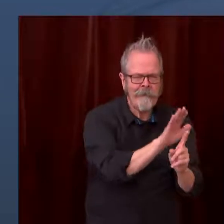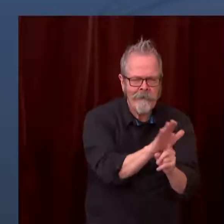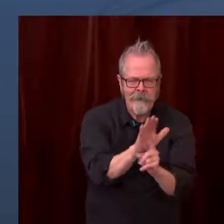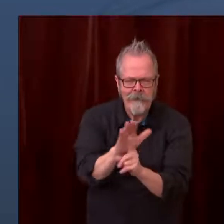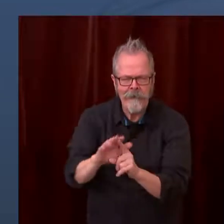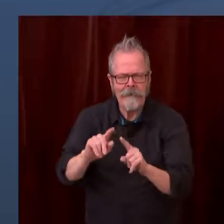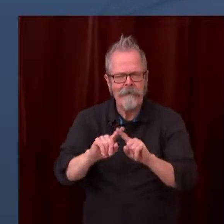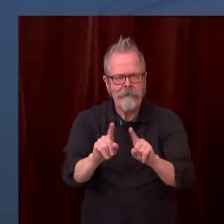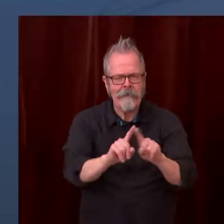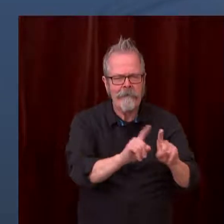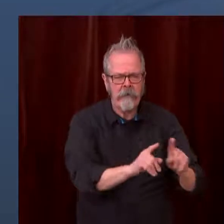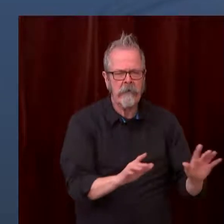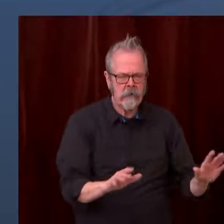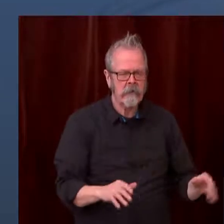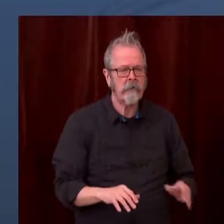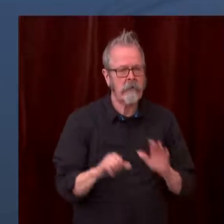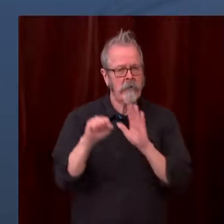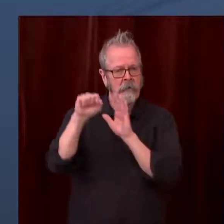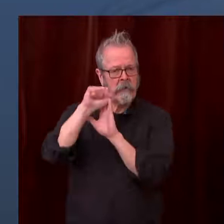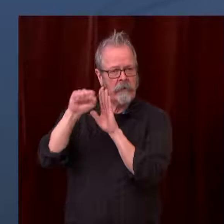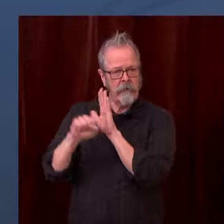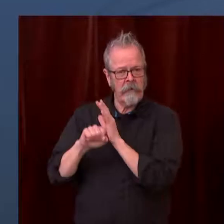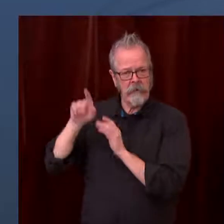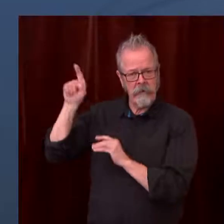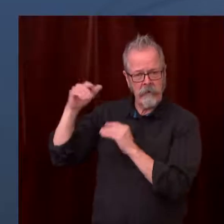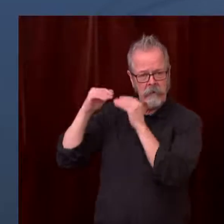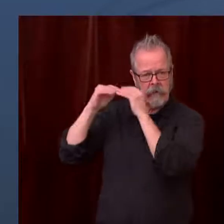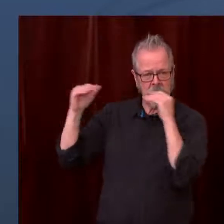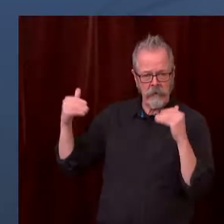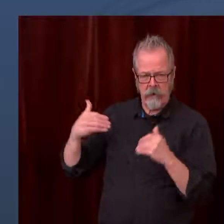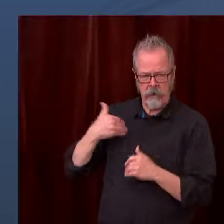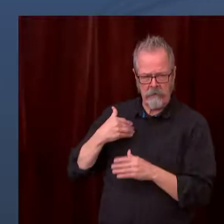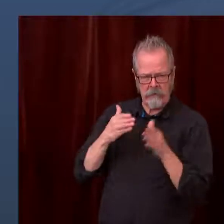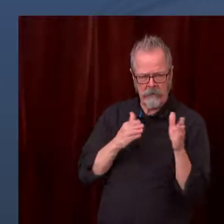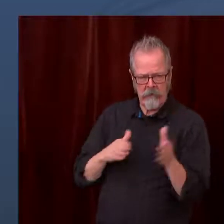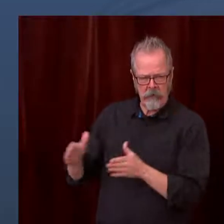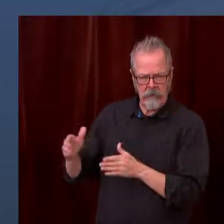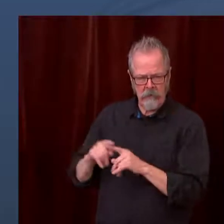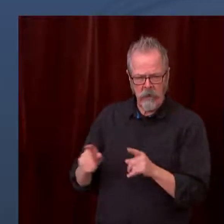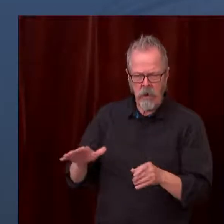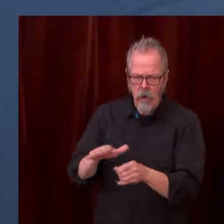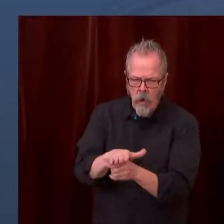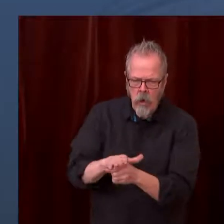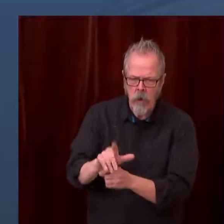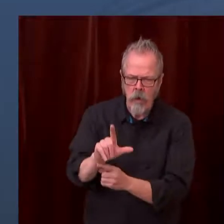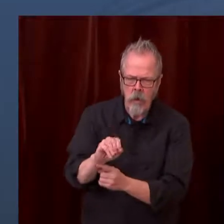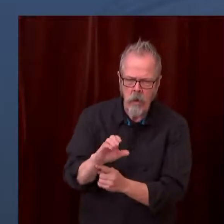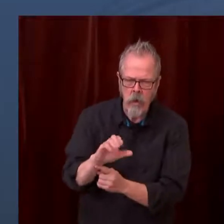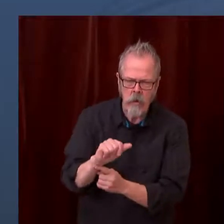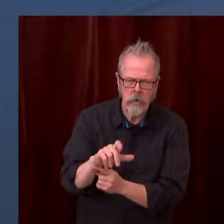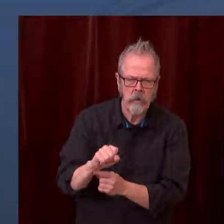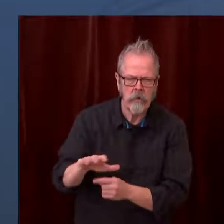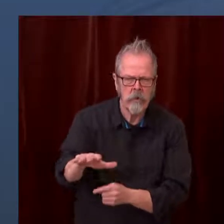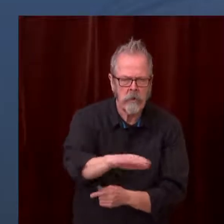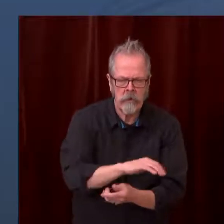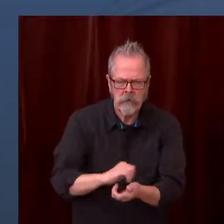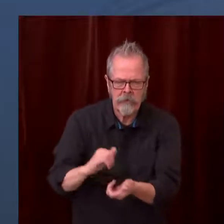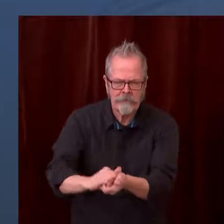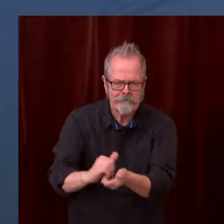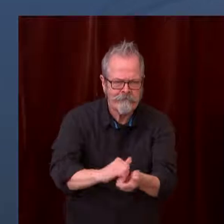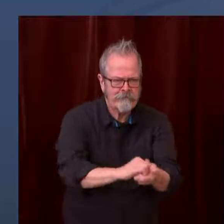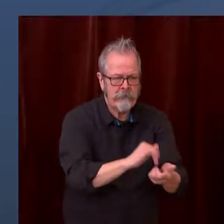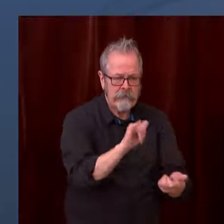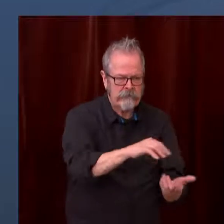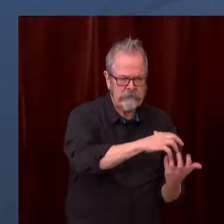also working with our local partners. And one of the biggest concerns that we have, and the reason why we want to continue